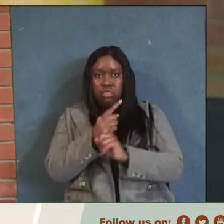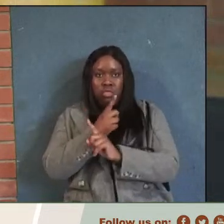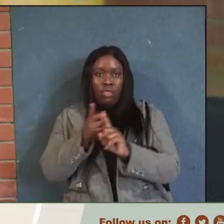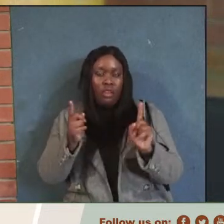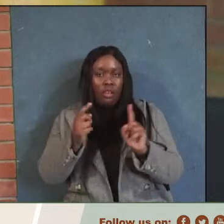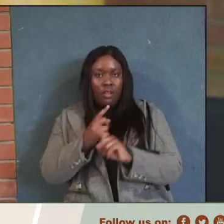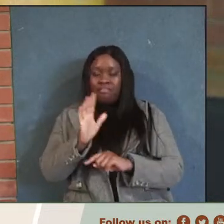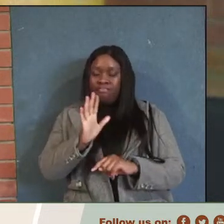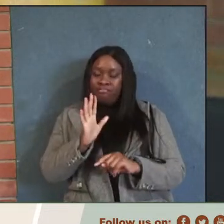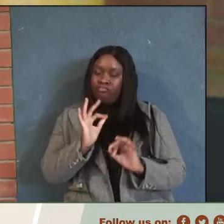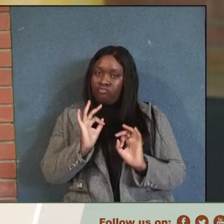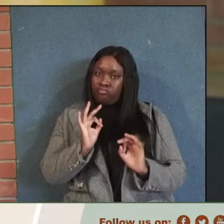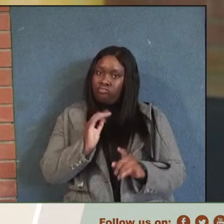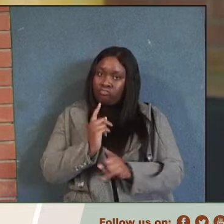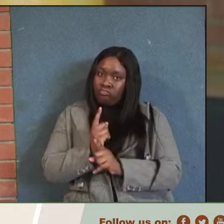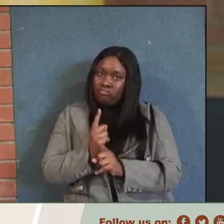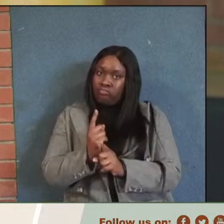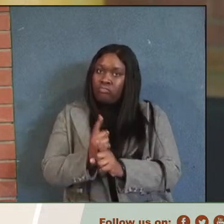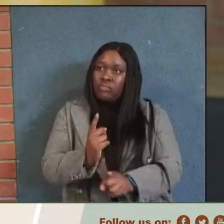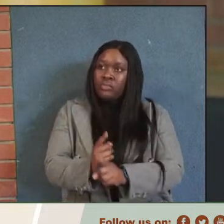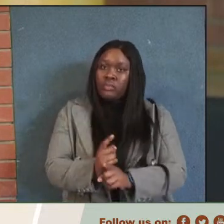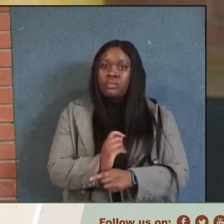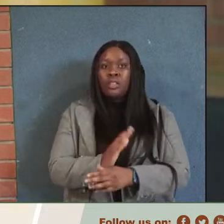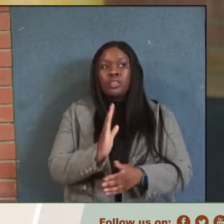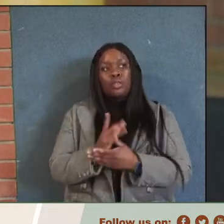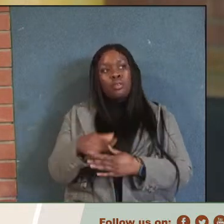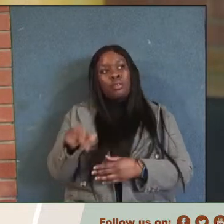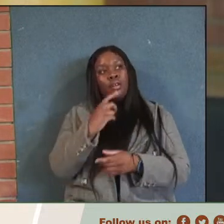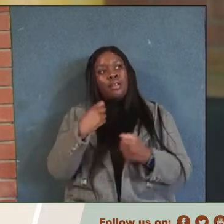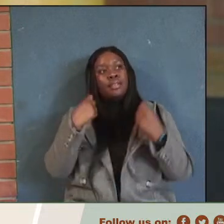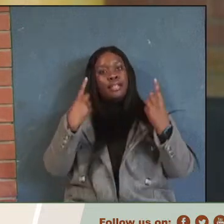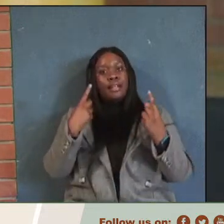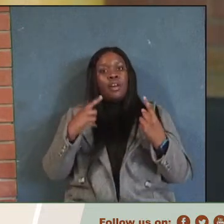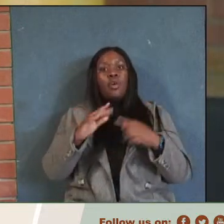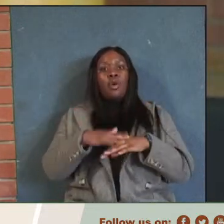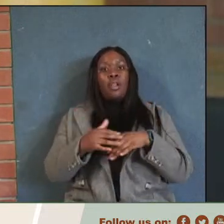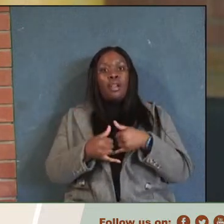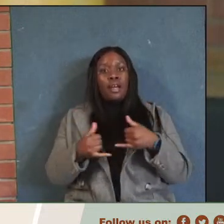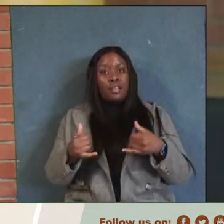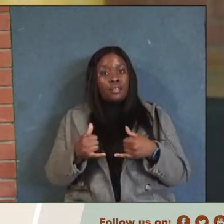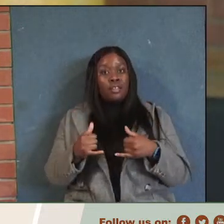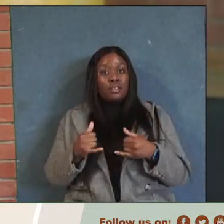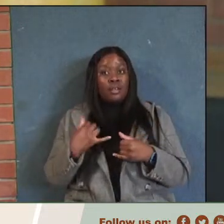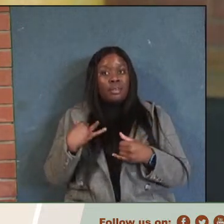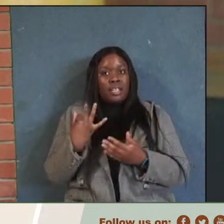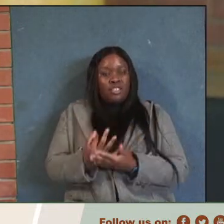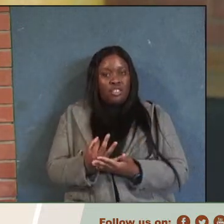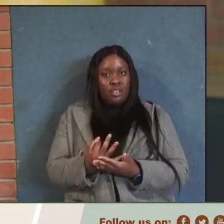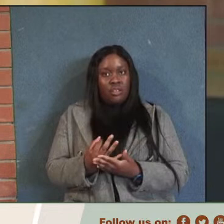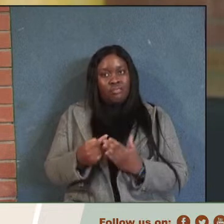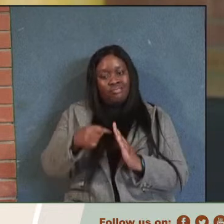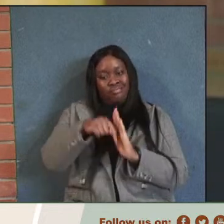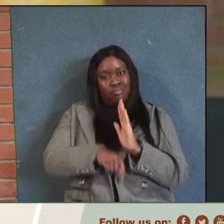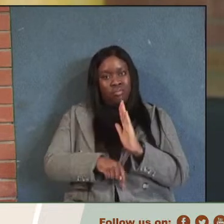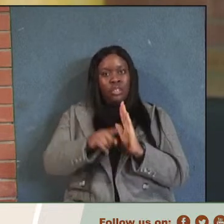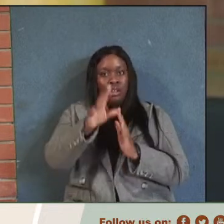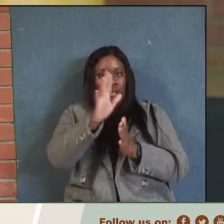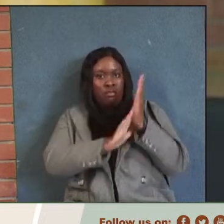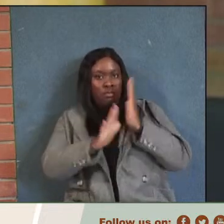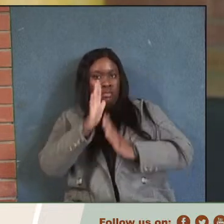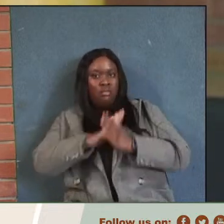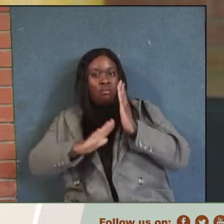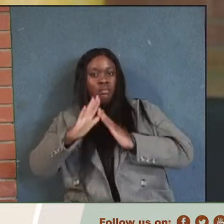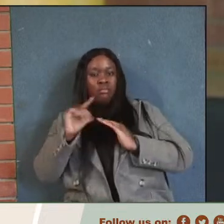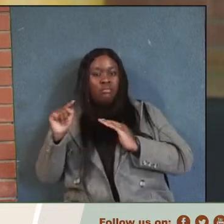Just understand that on the depth of online application, you have to come and tell us about how online